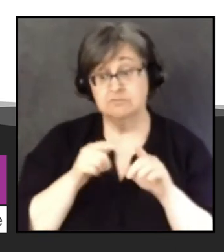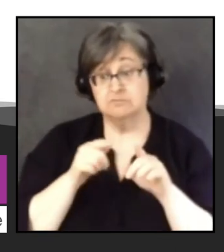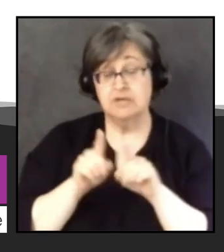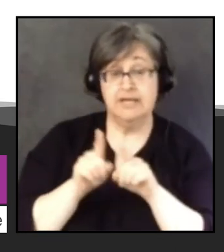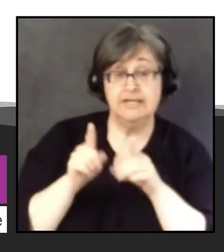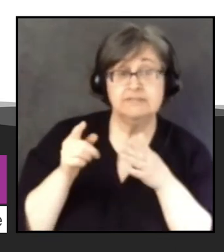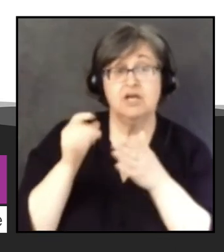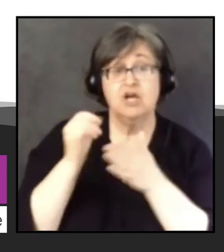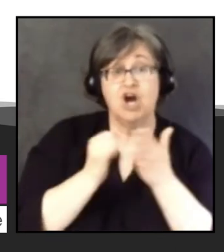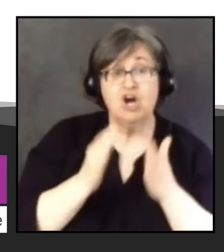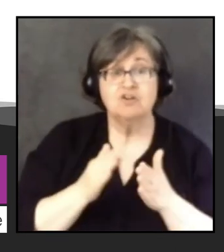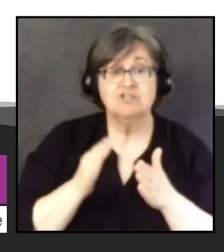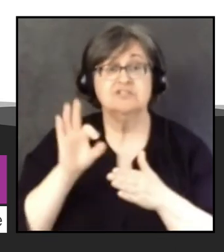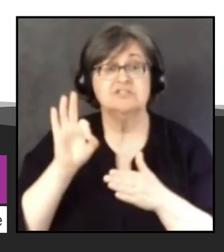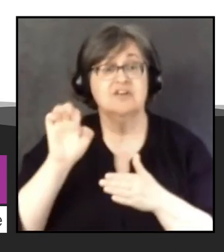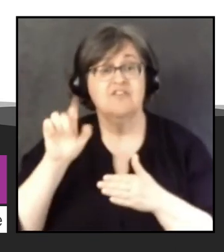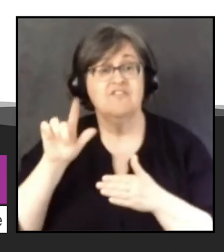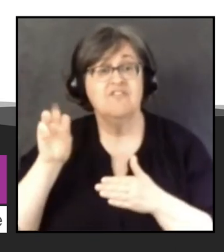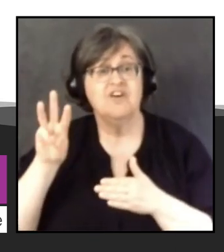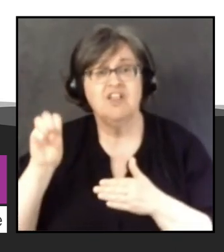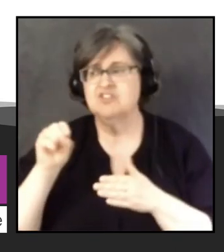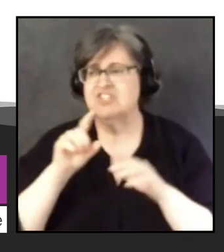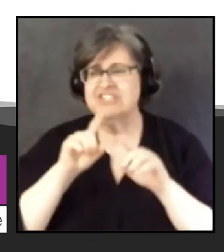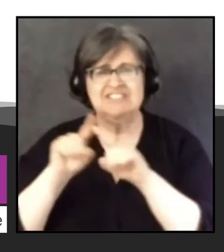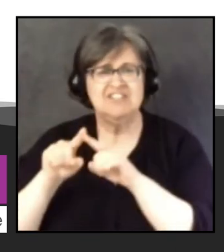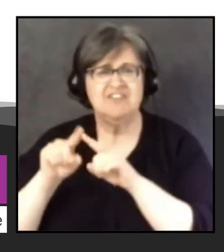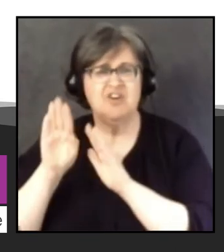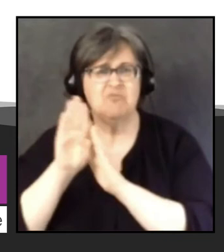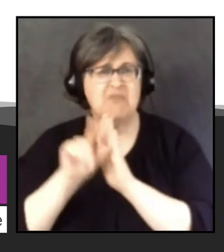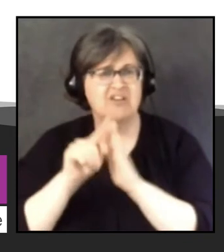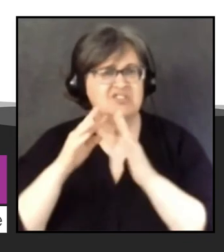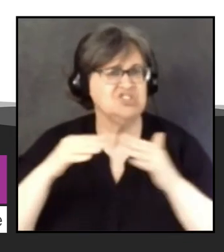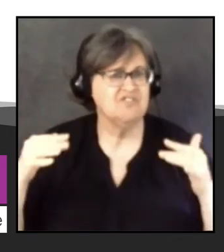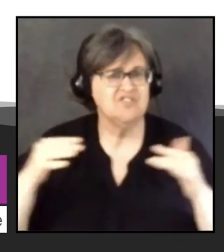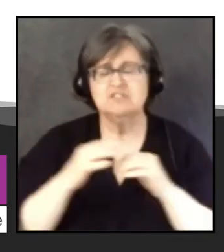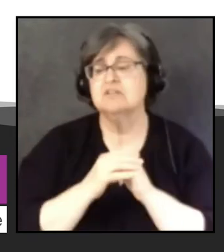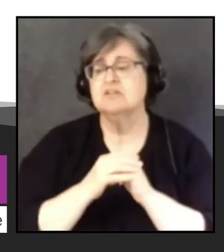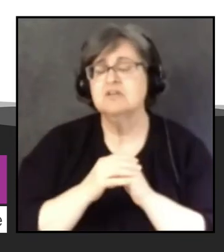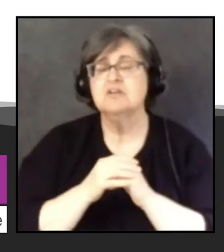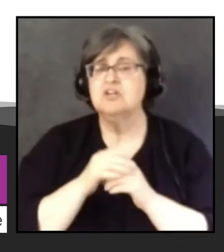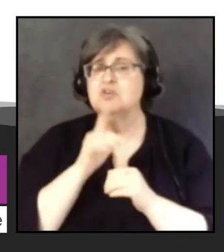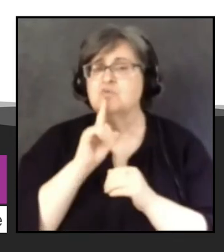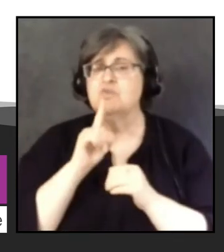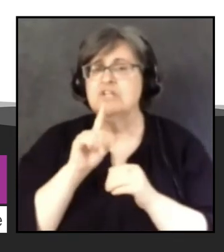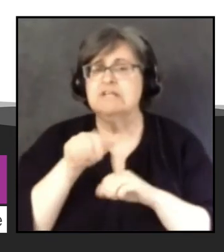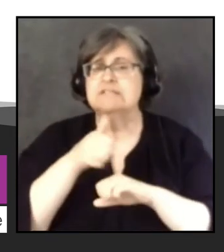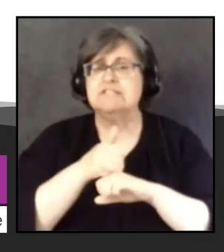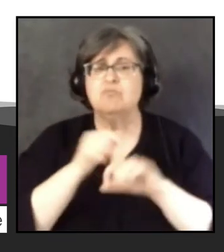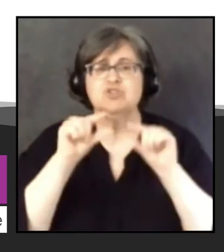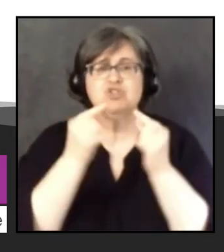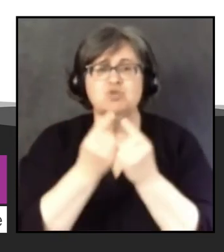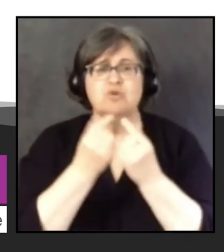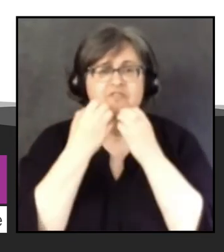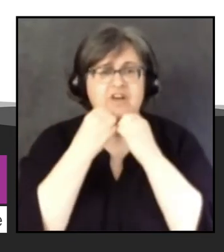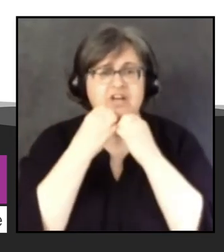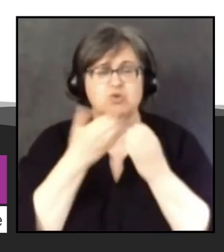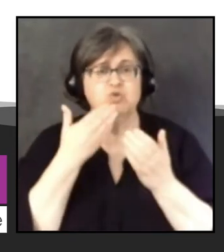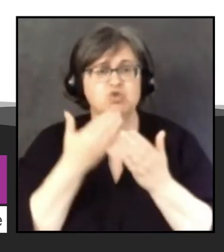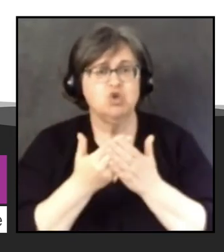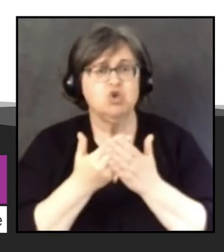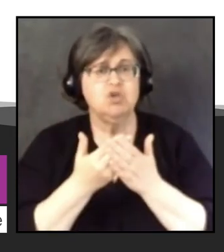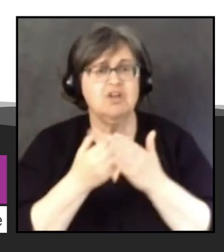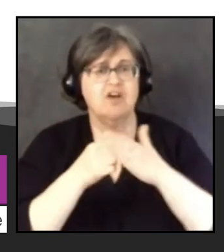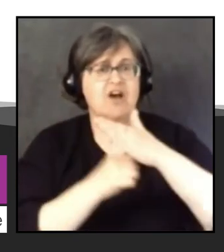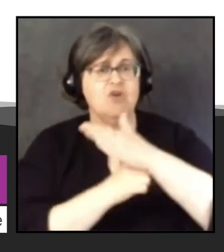come from different backgrounds. So figuring out what our group values are helped us establish a good foundation for our